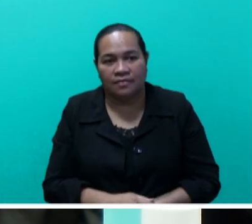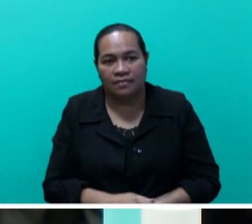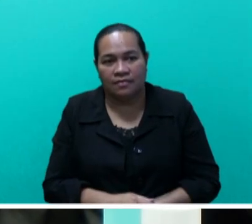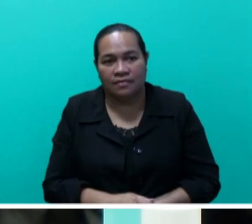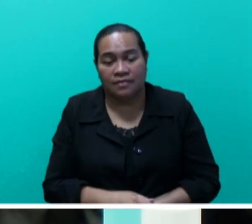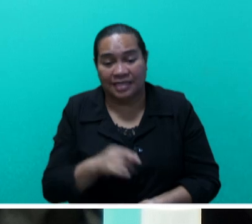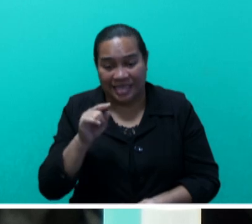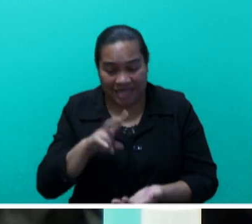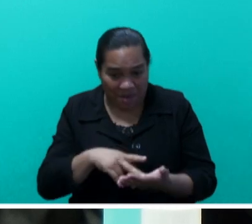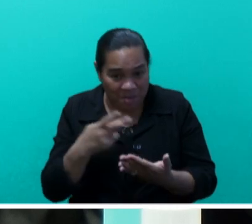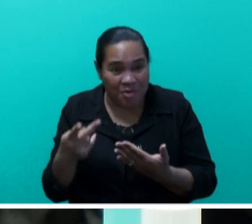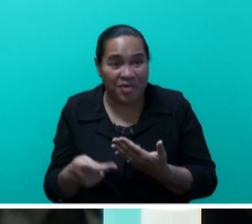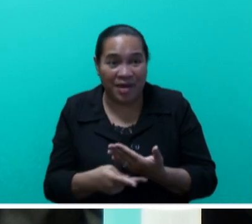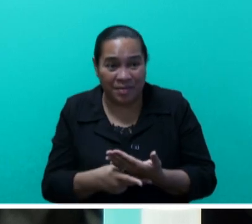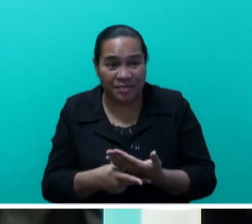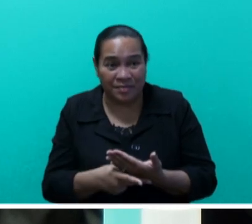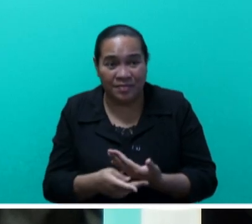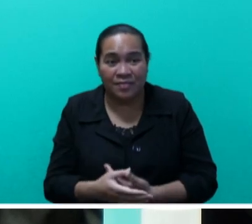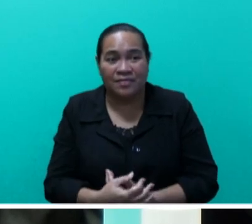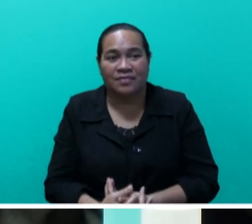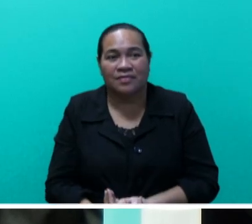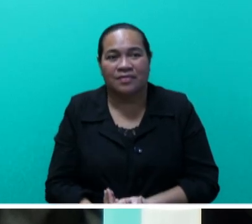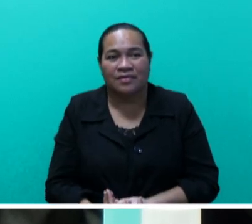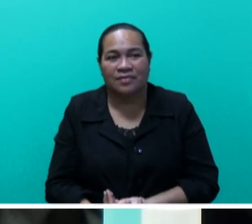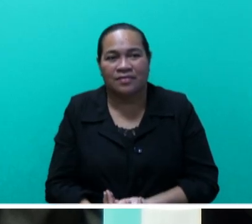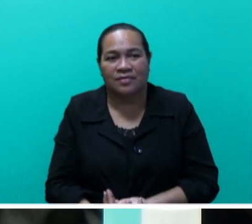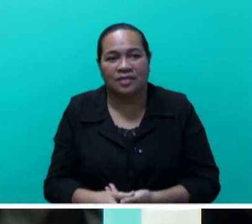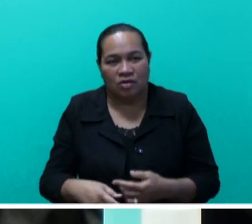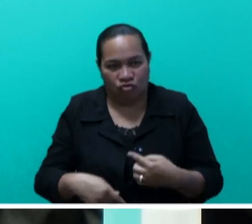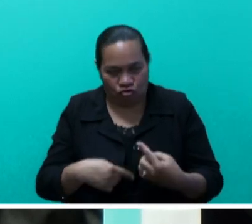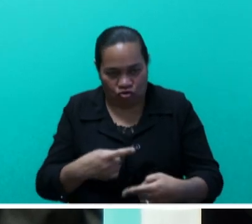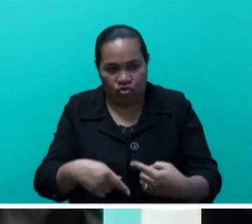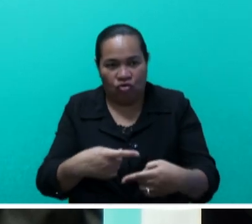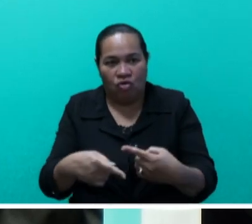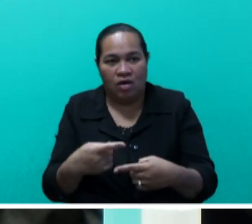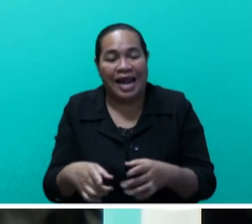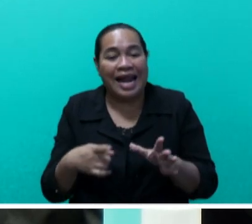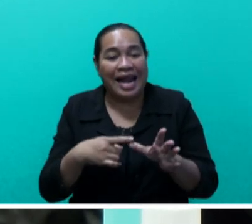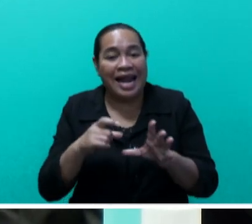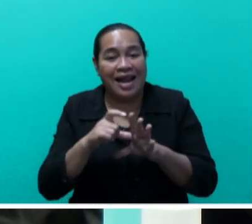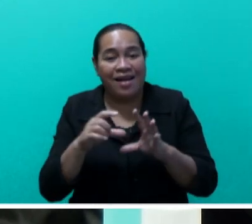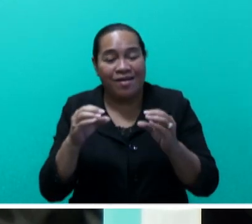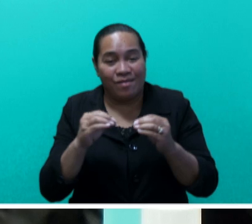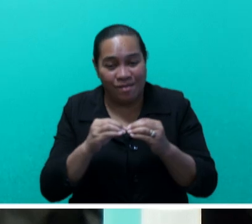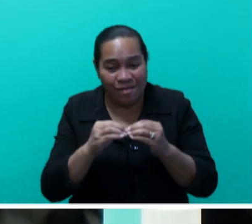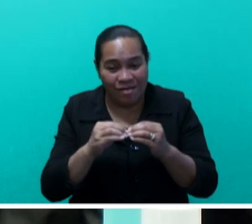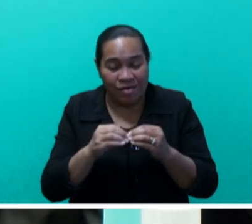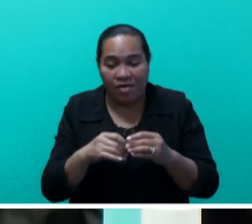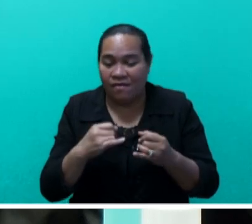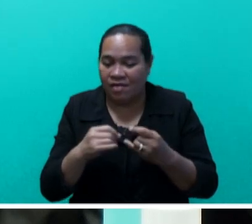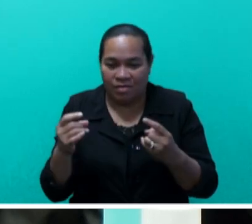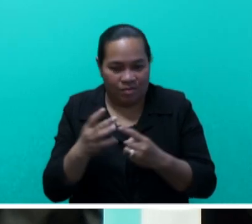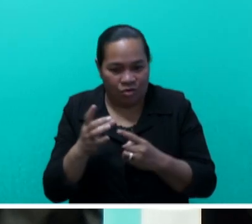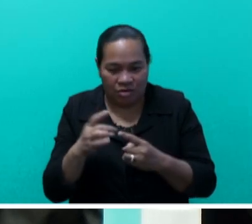This program, Mr. Speaker, has continued. ADB has been a key strategic